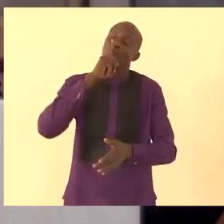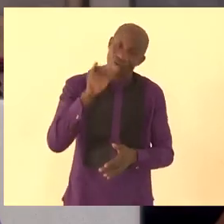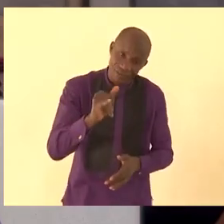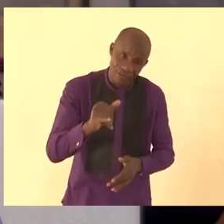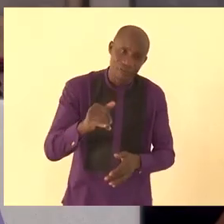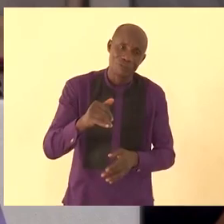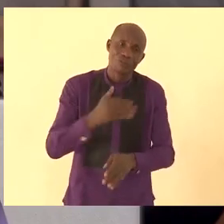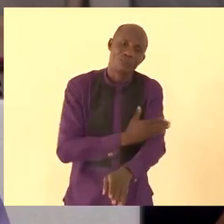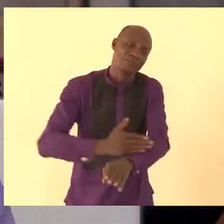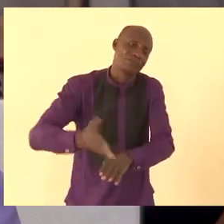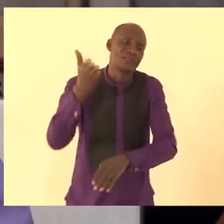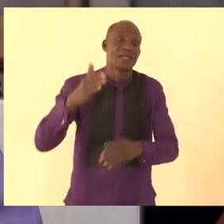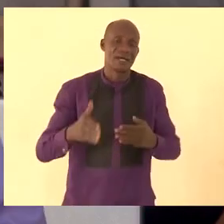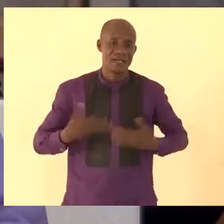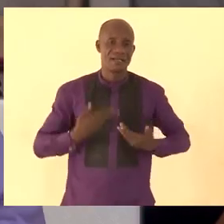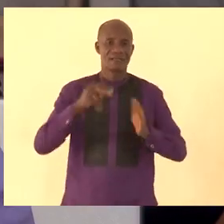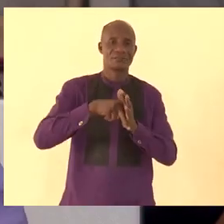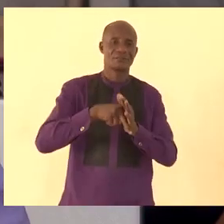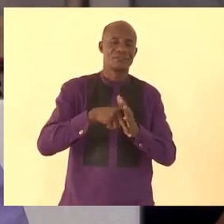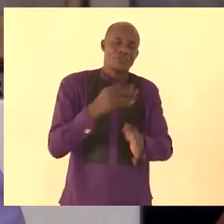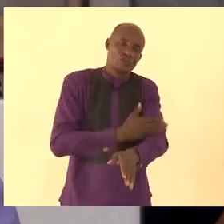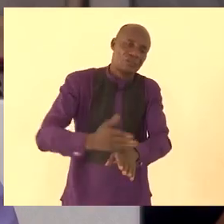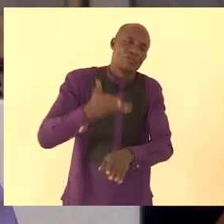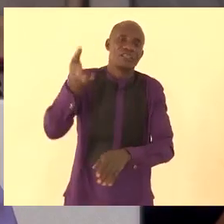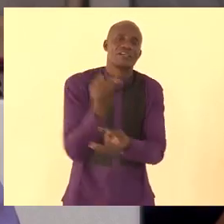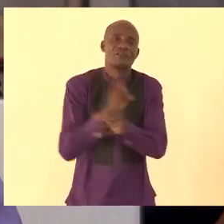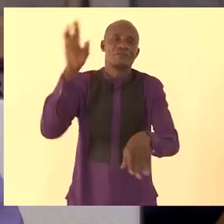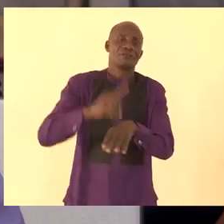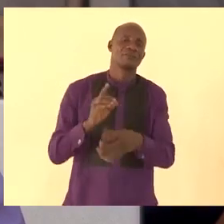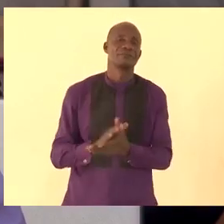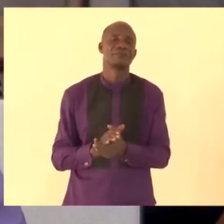their happiness. It will reduce their freedom.